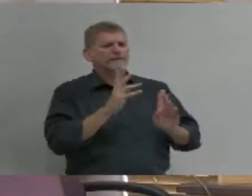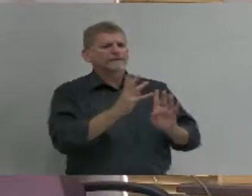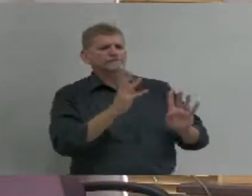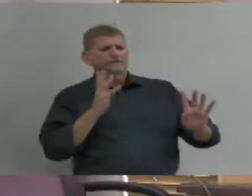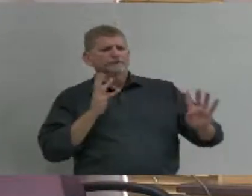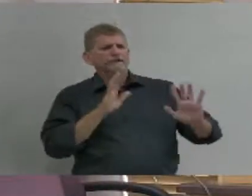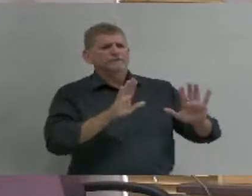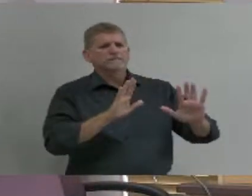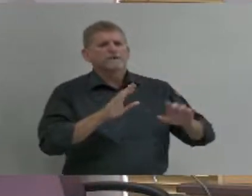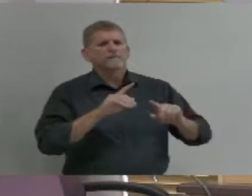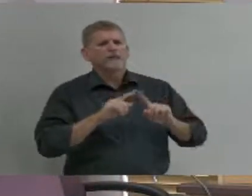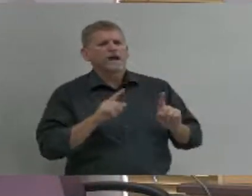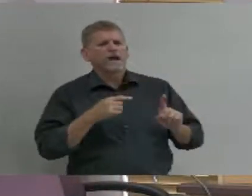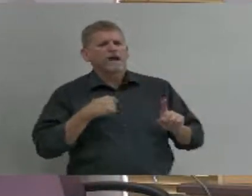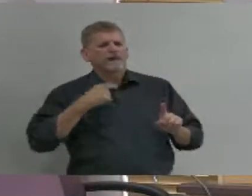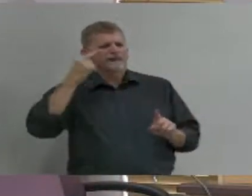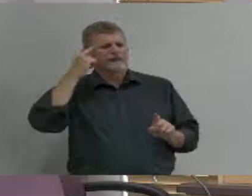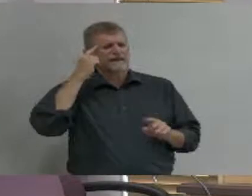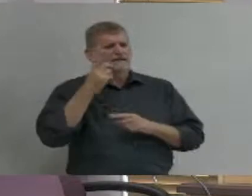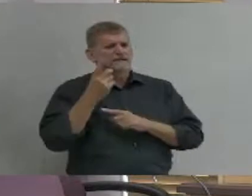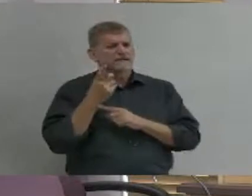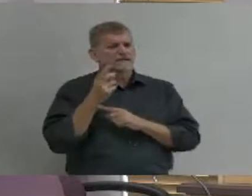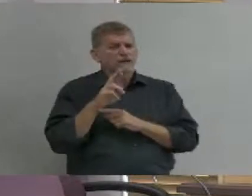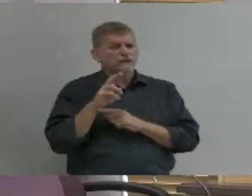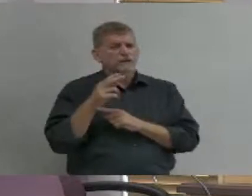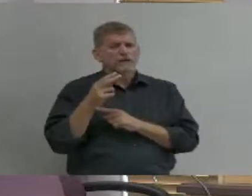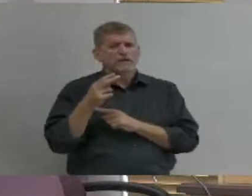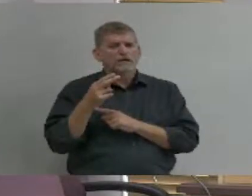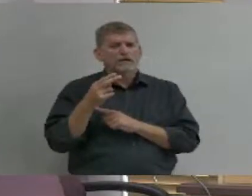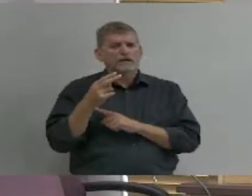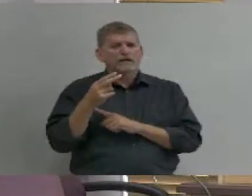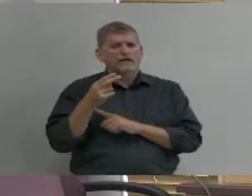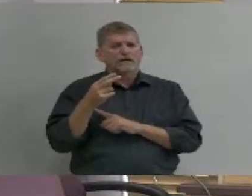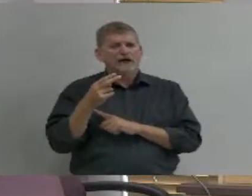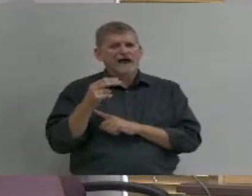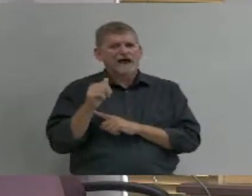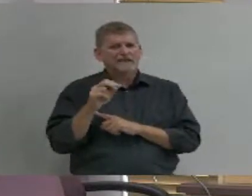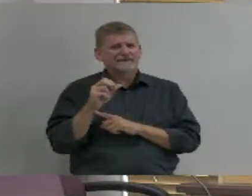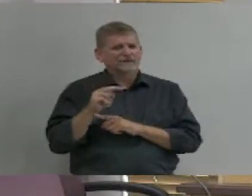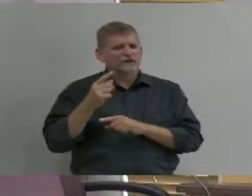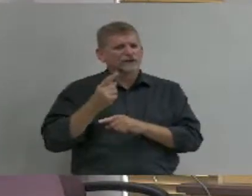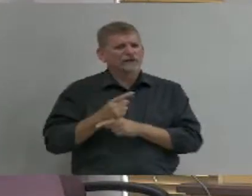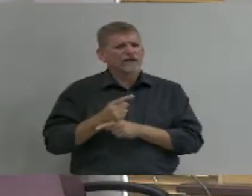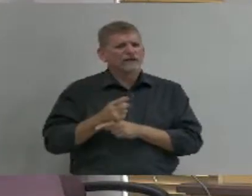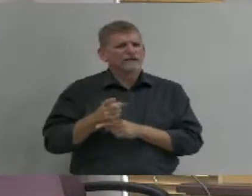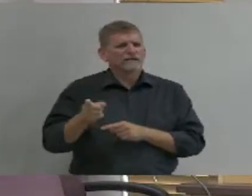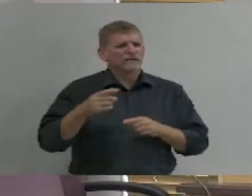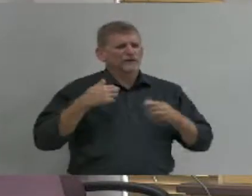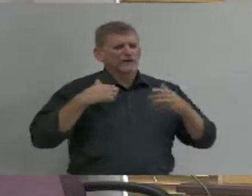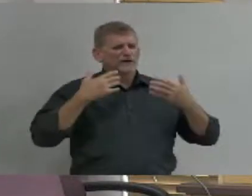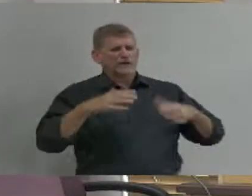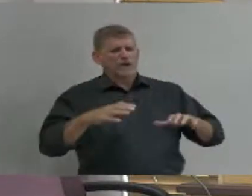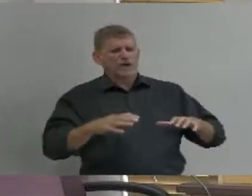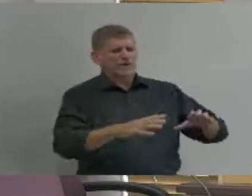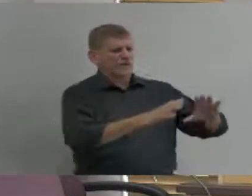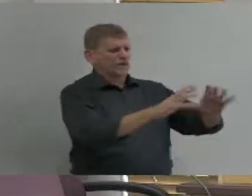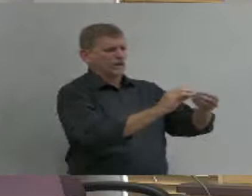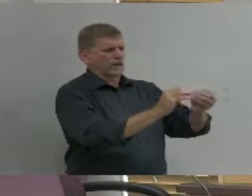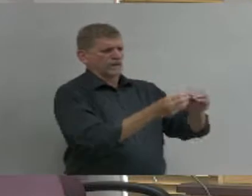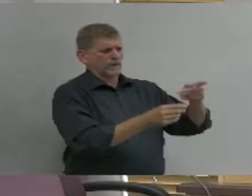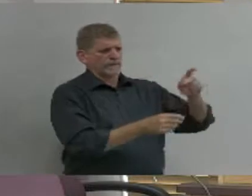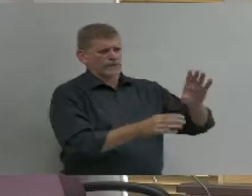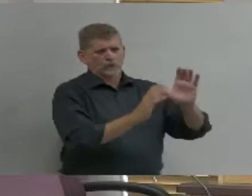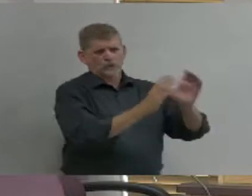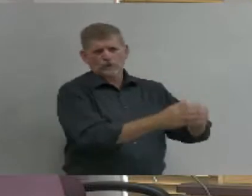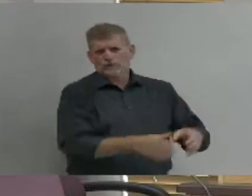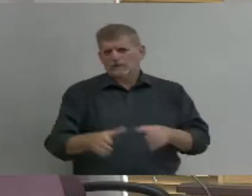is spot on with the idea behind breaking out the Purdue numbers, and I think we could still do them combined, but I like